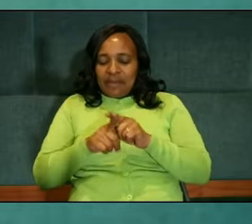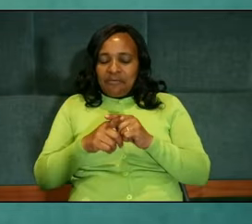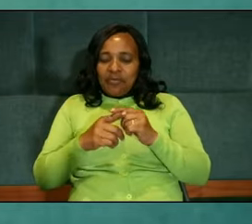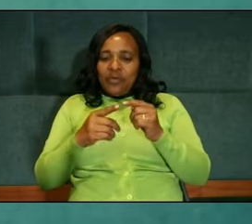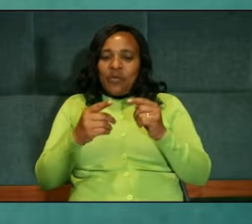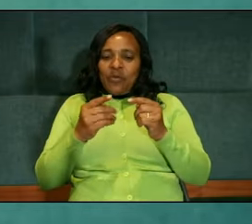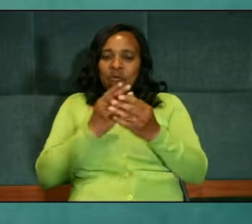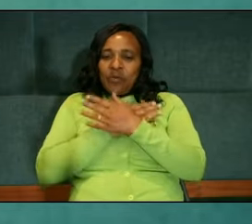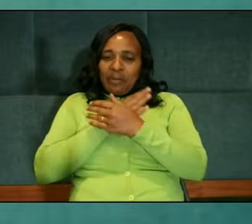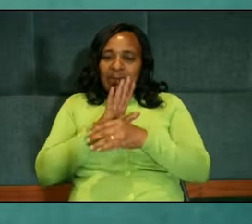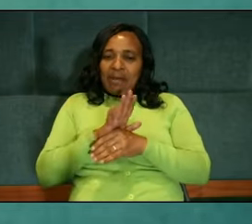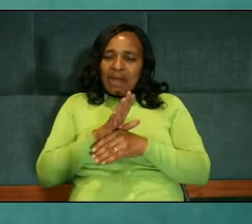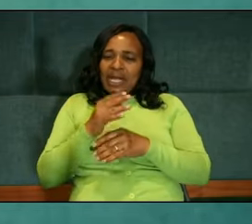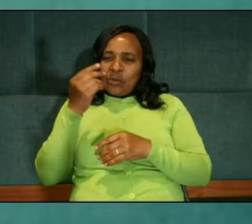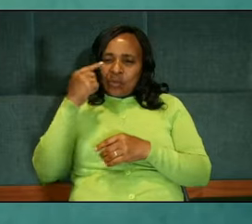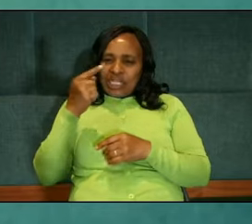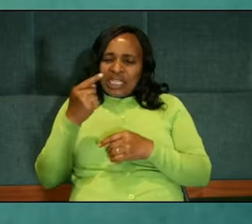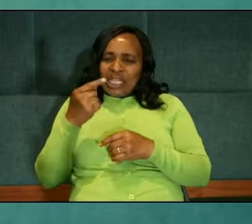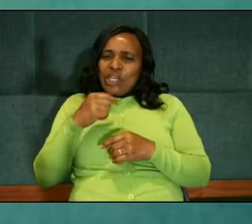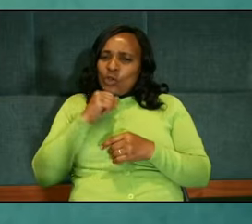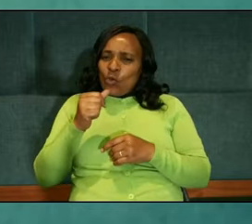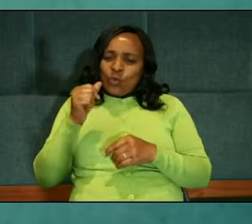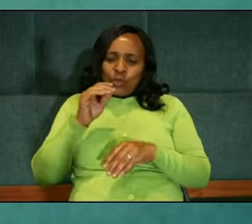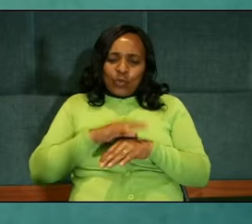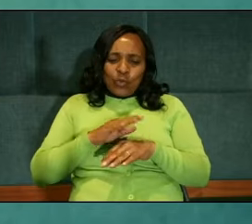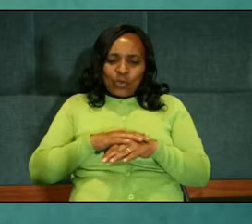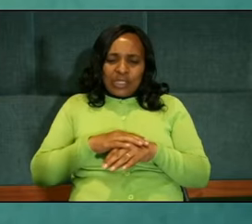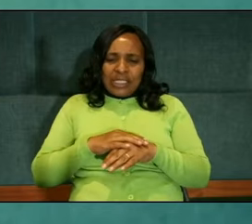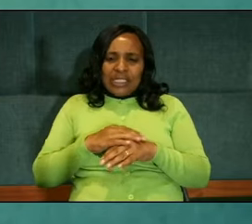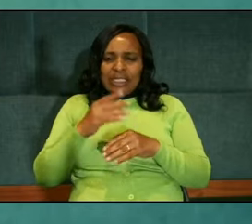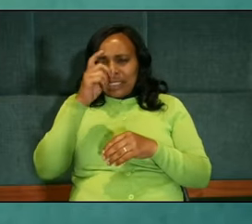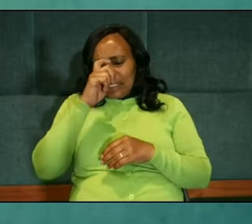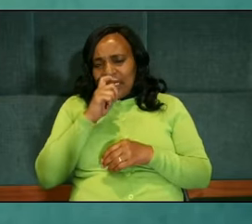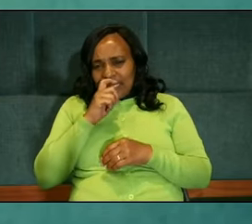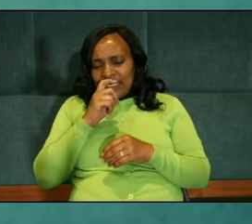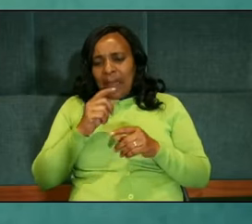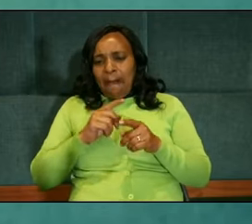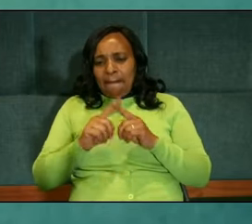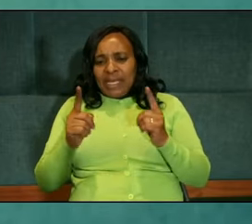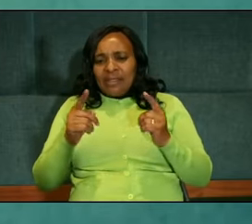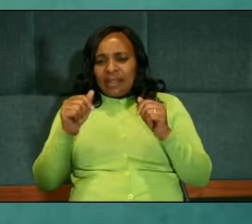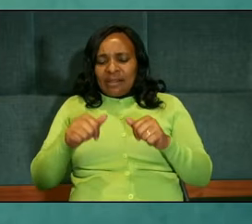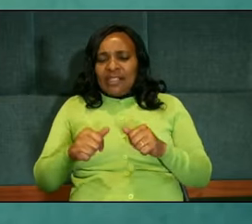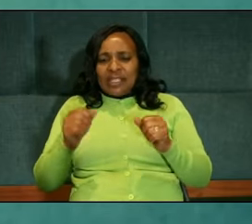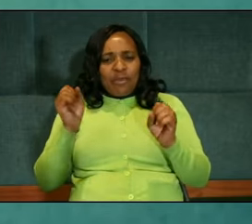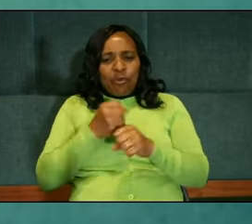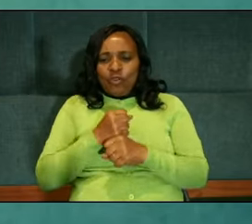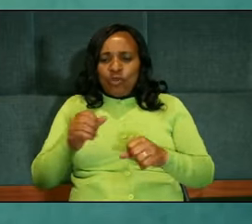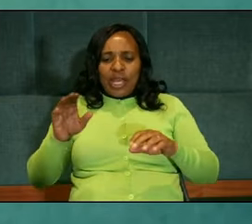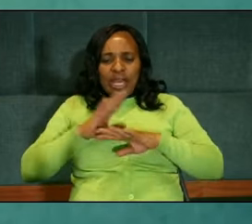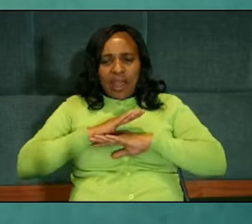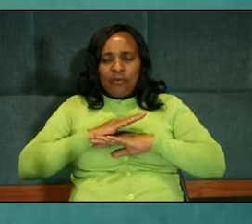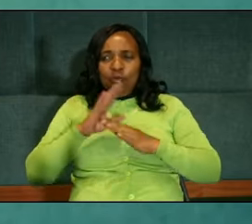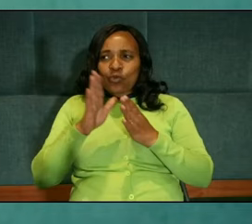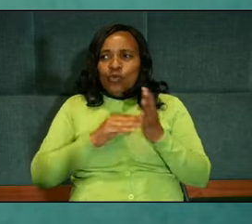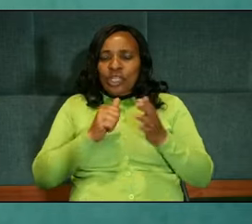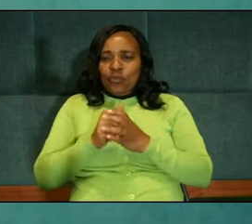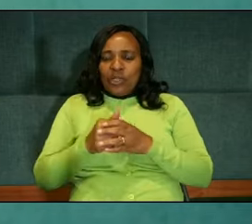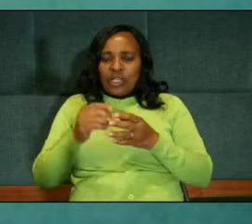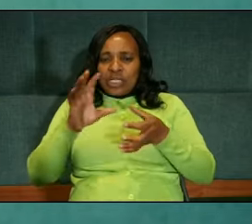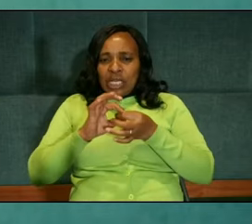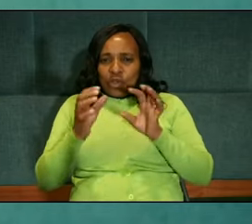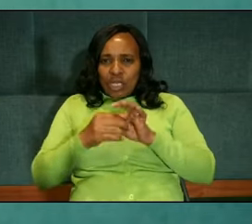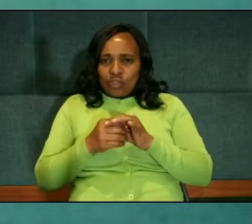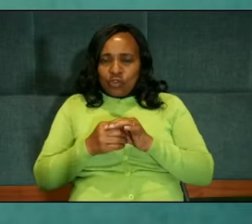that it was jealousy. It was just mere jealousy. But that should not be enough to destroy the bond I've